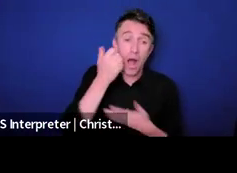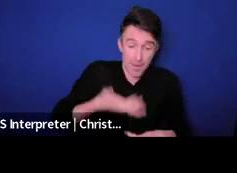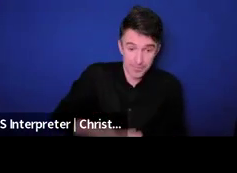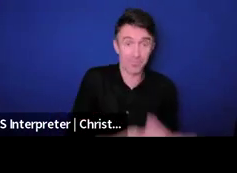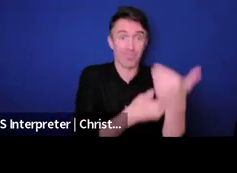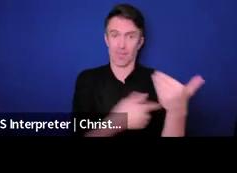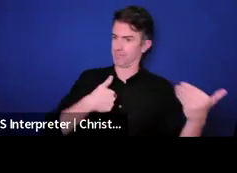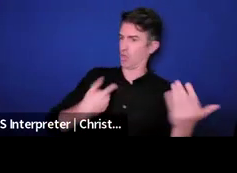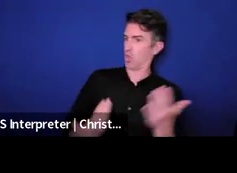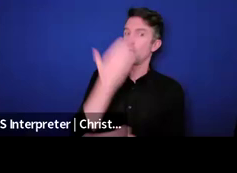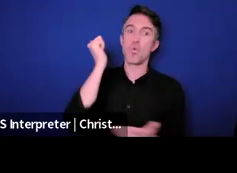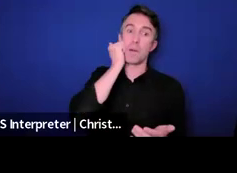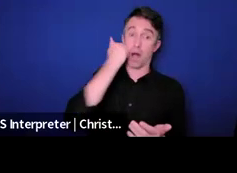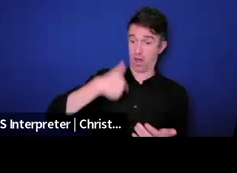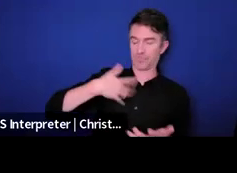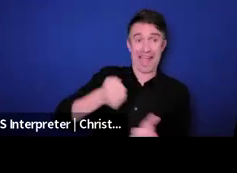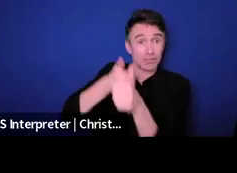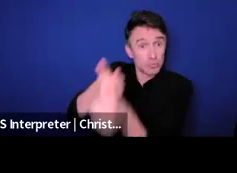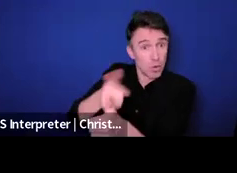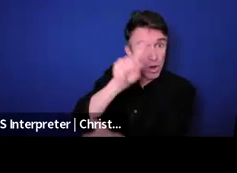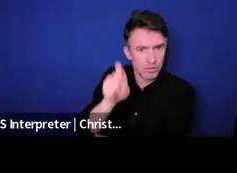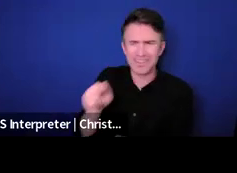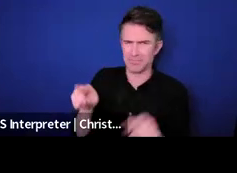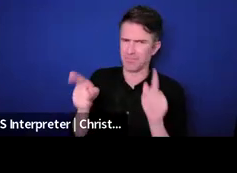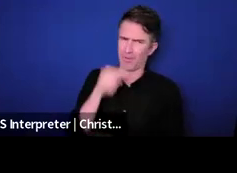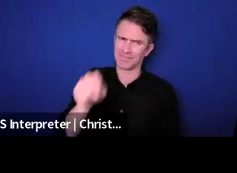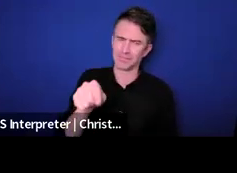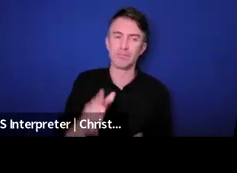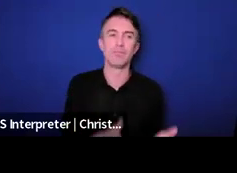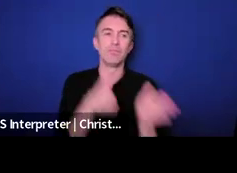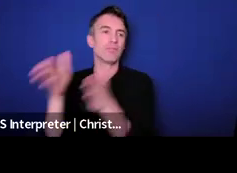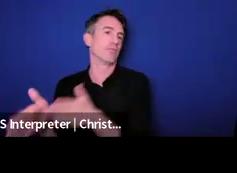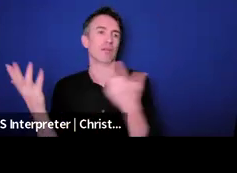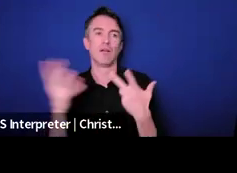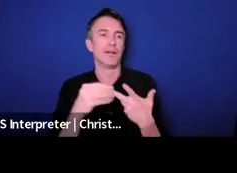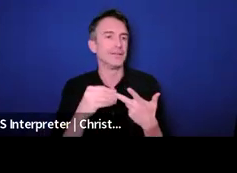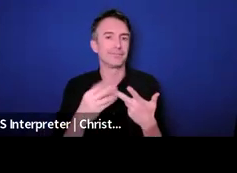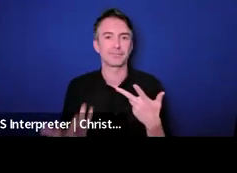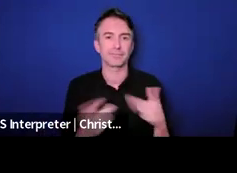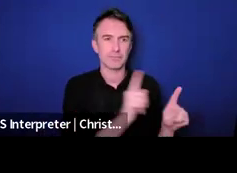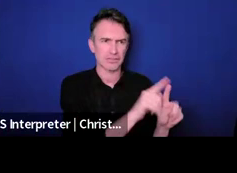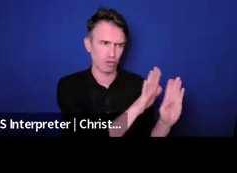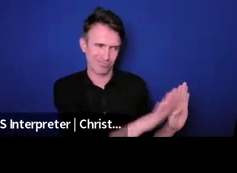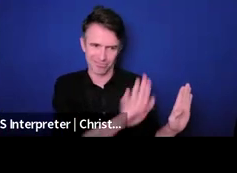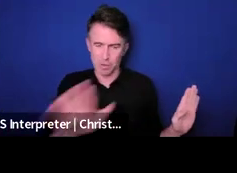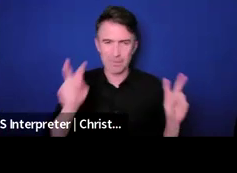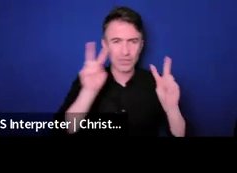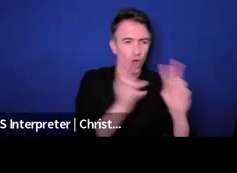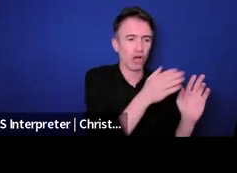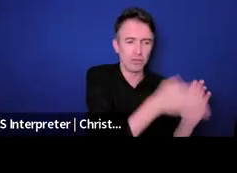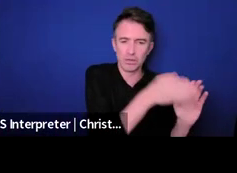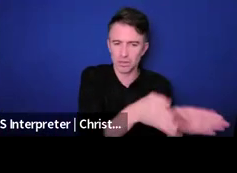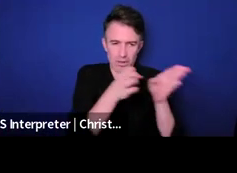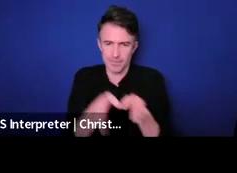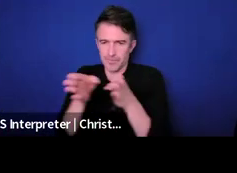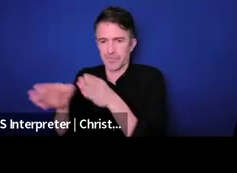there in terms of the frameworks and some of the standards that exist on social protection globally. If we go to the next